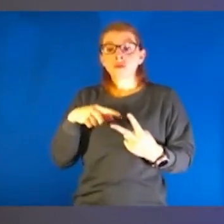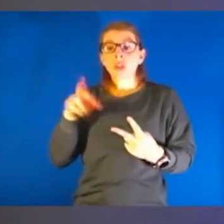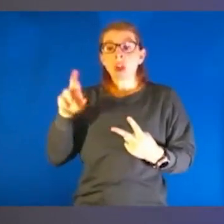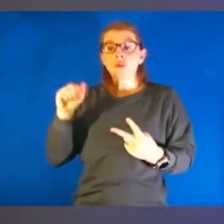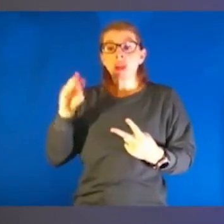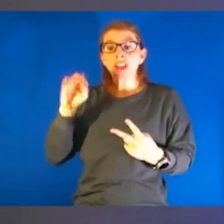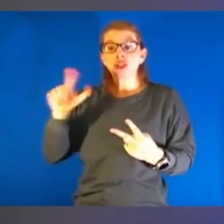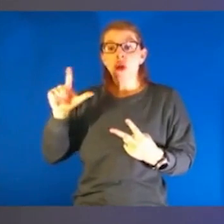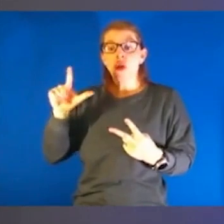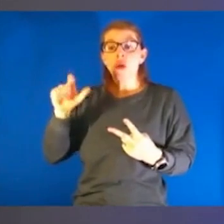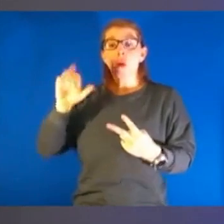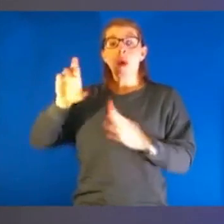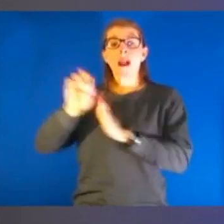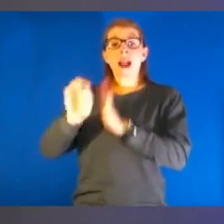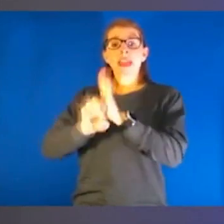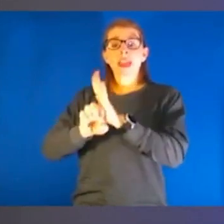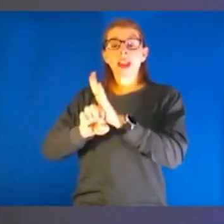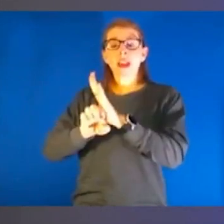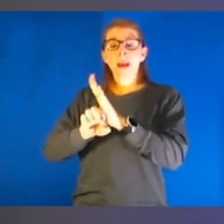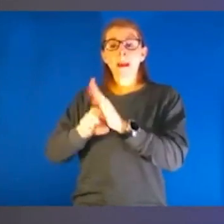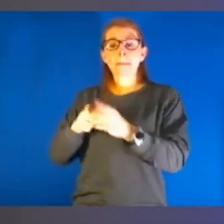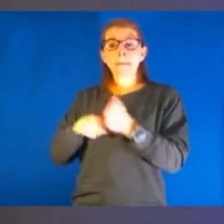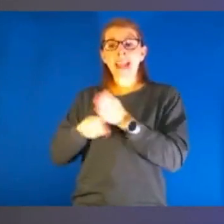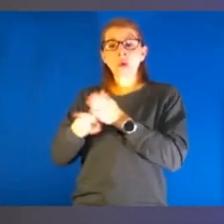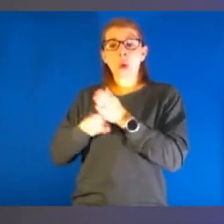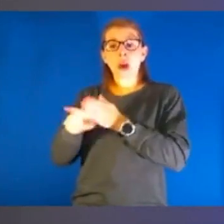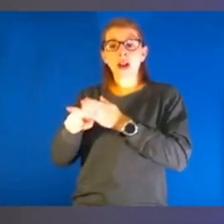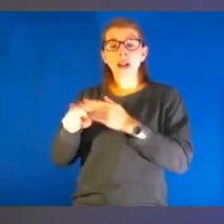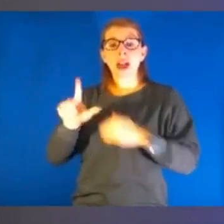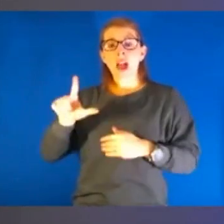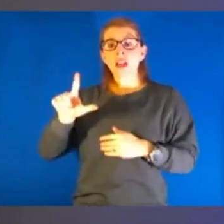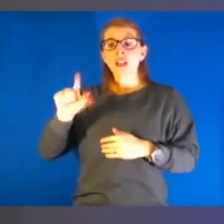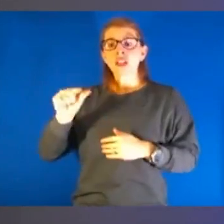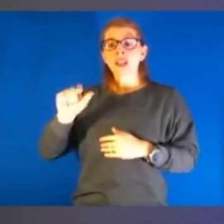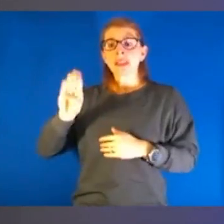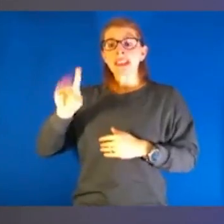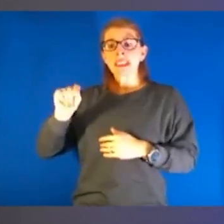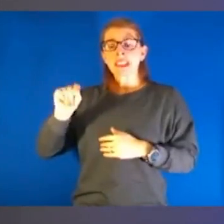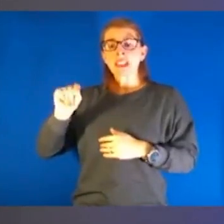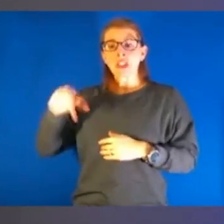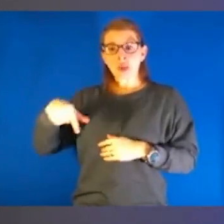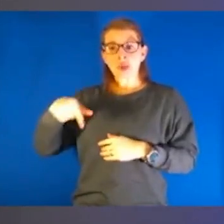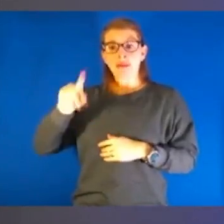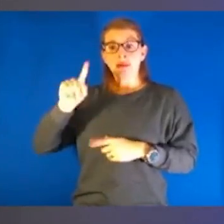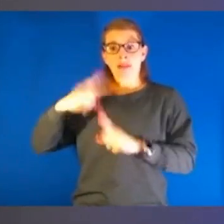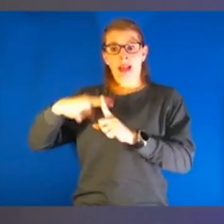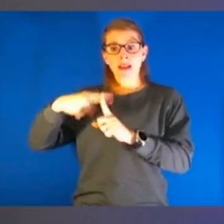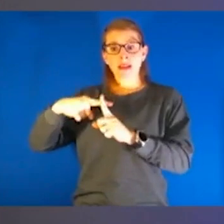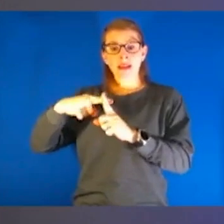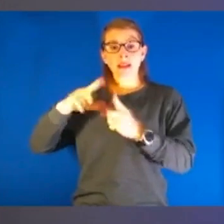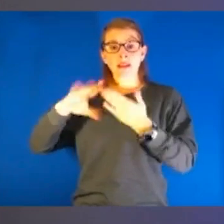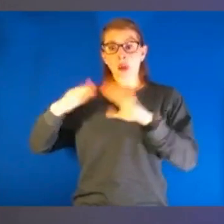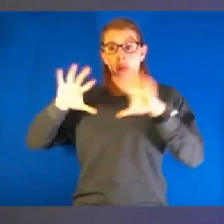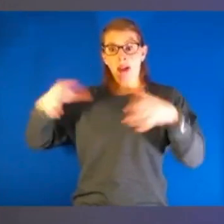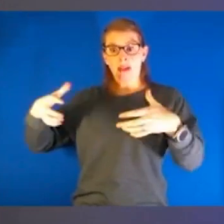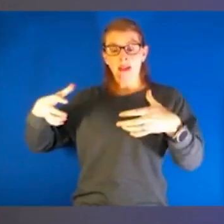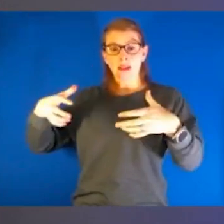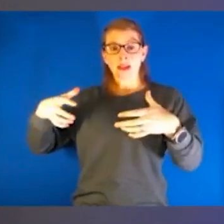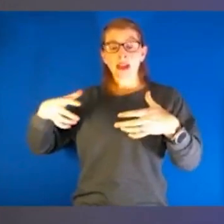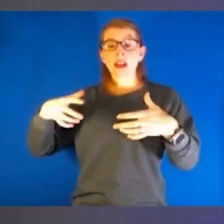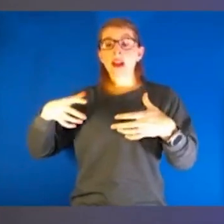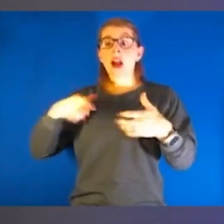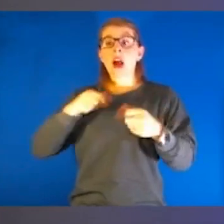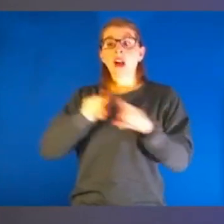the LGBTQ plus community, and figure out better ways to address vaccine hesitancy, whether it's in our HIV